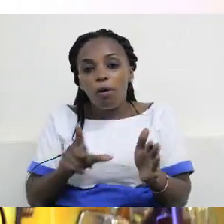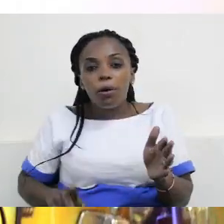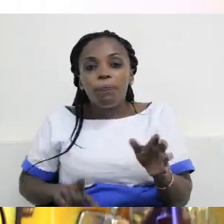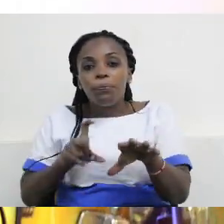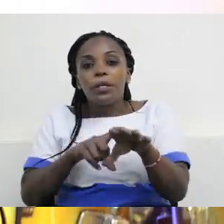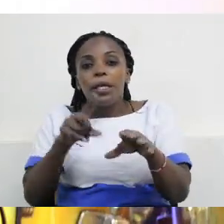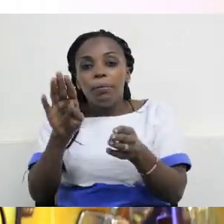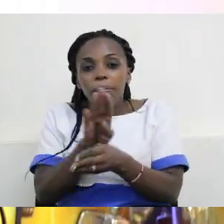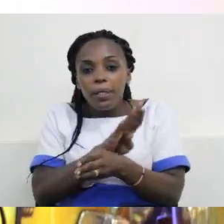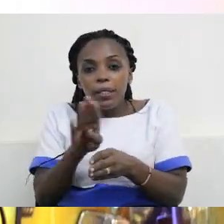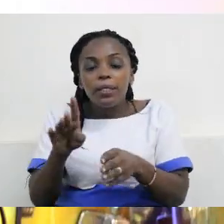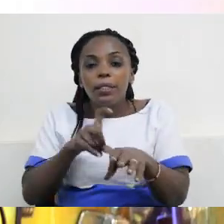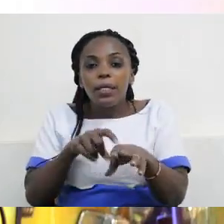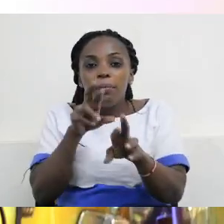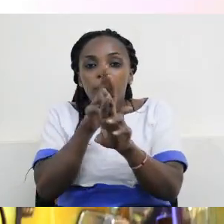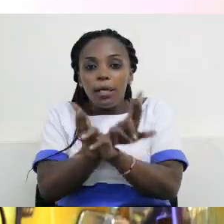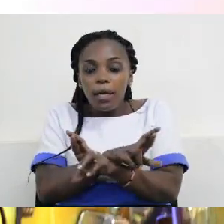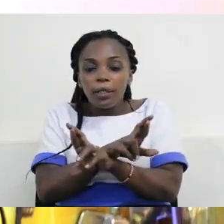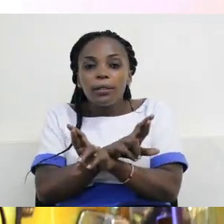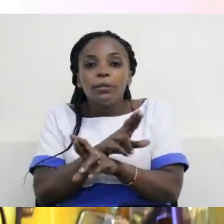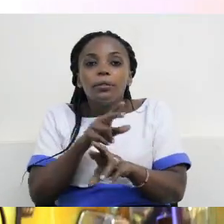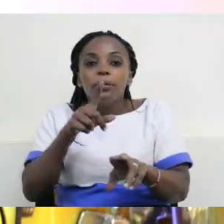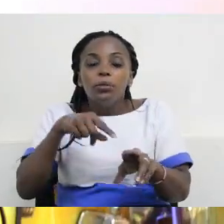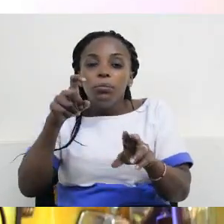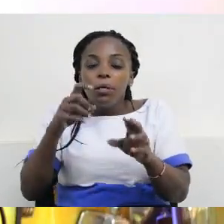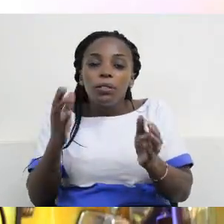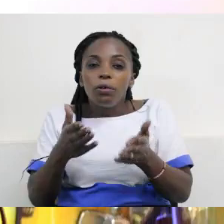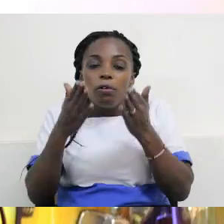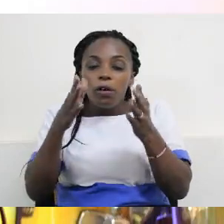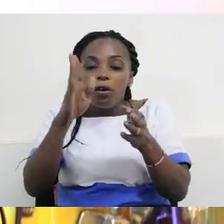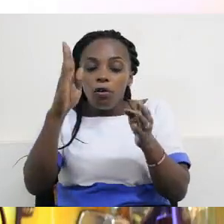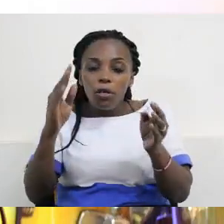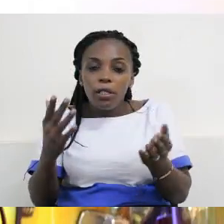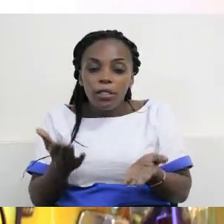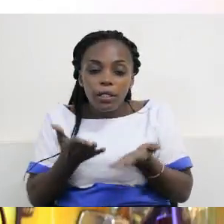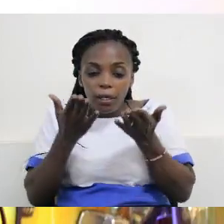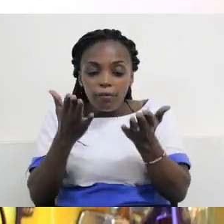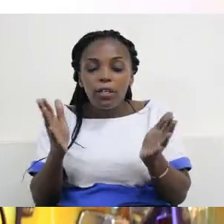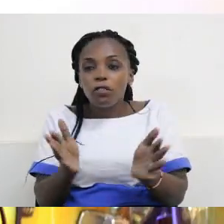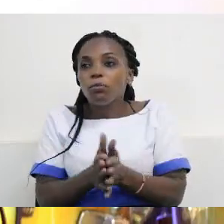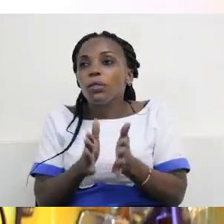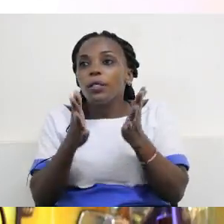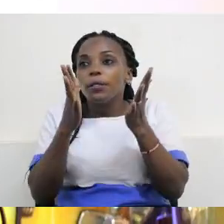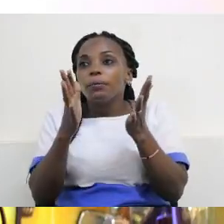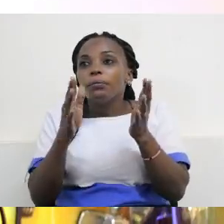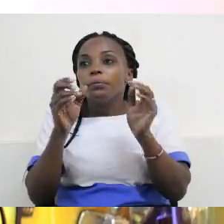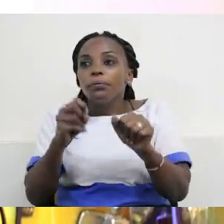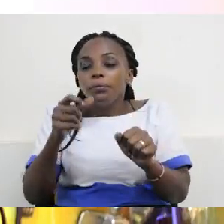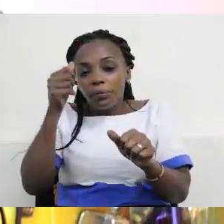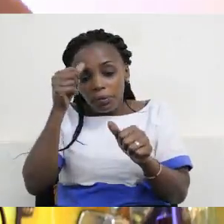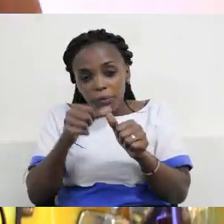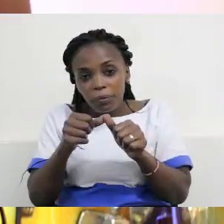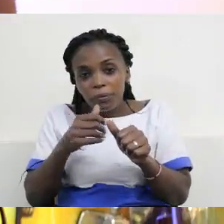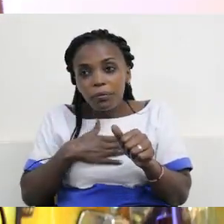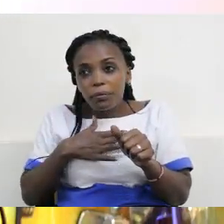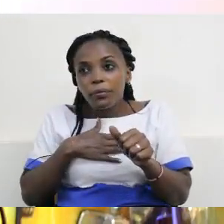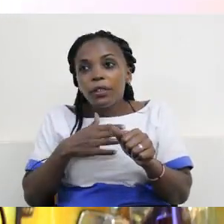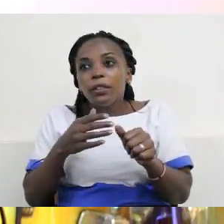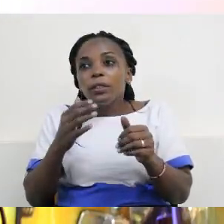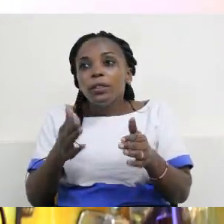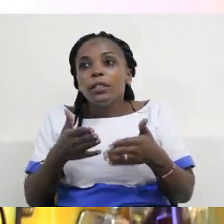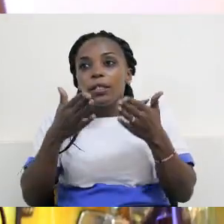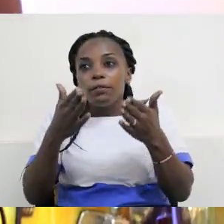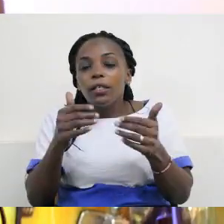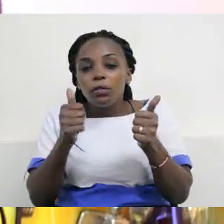you are busy or when you are relaxed, we are to offer God the sacrifice of praise. It reminds me of the sacrifices that were offered